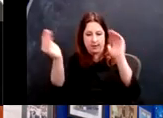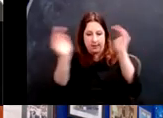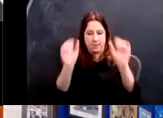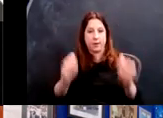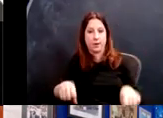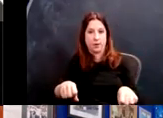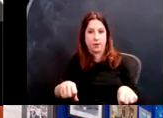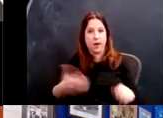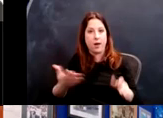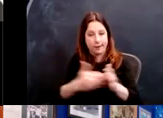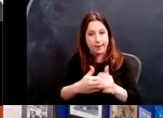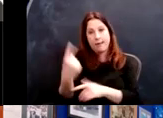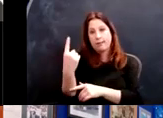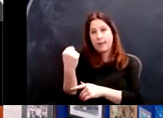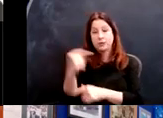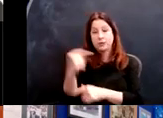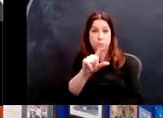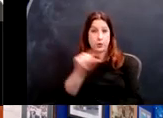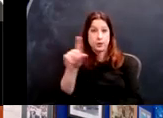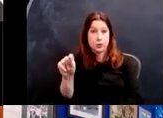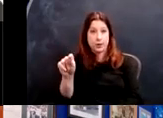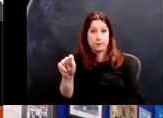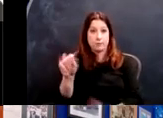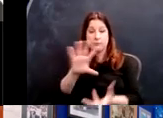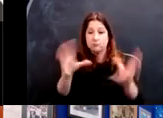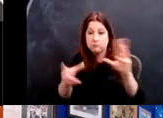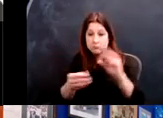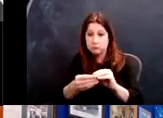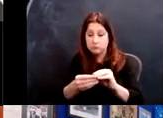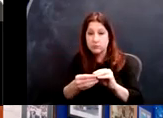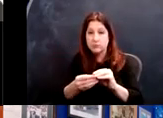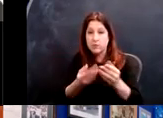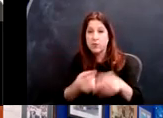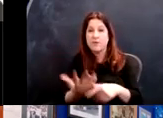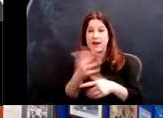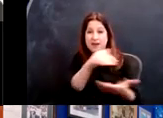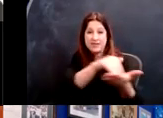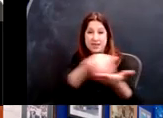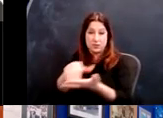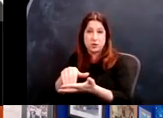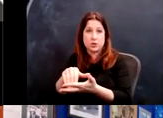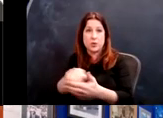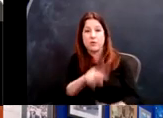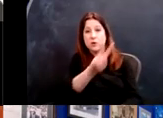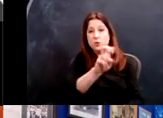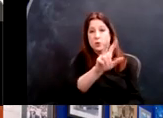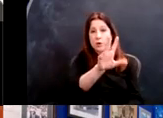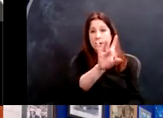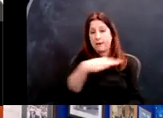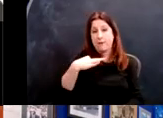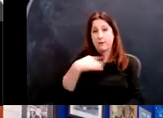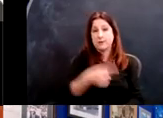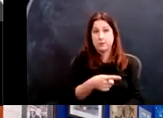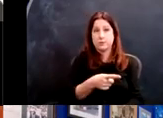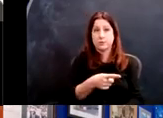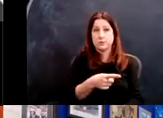in 2020, we had a total throughout our 5 centers of 238 volunteers, and